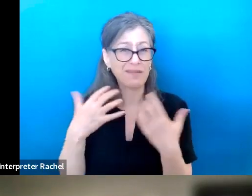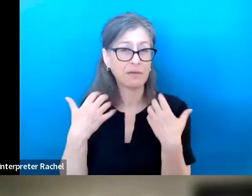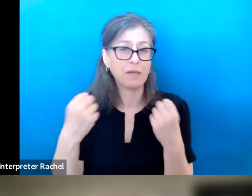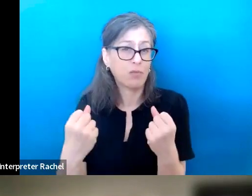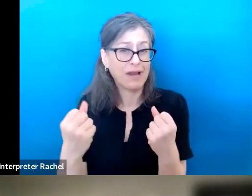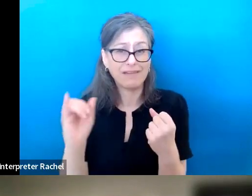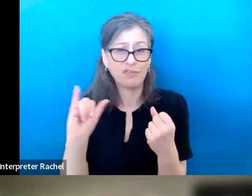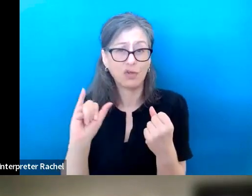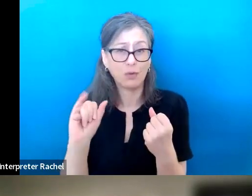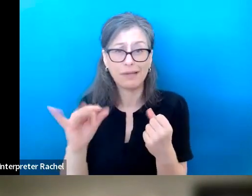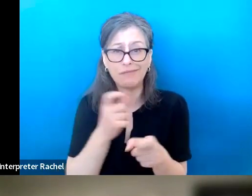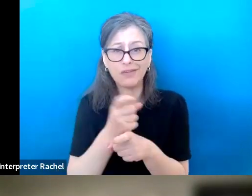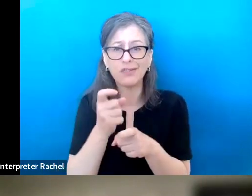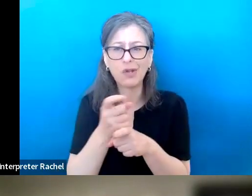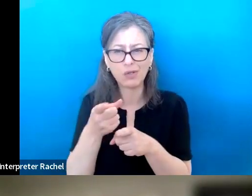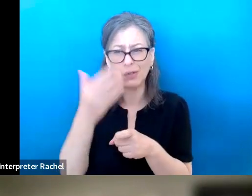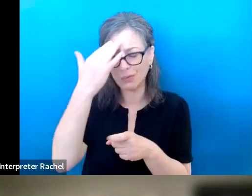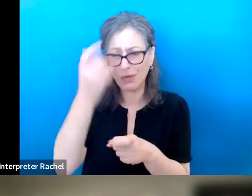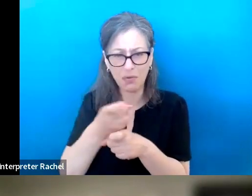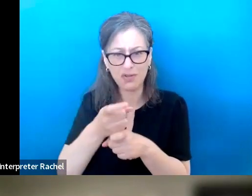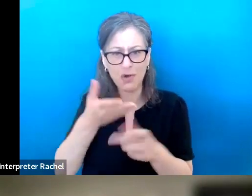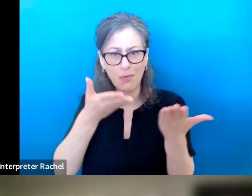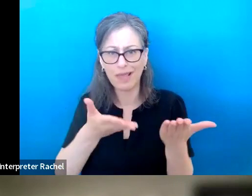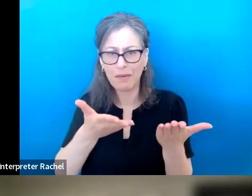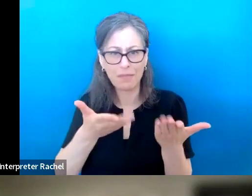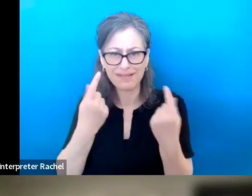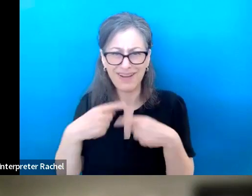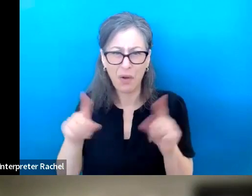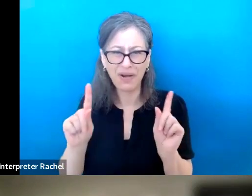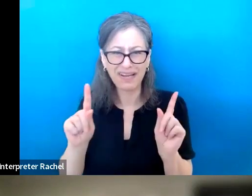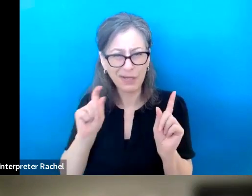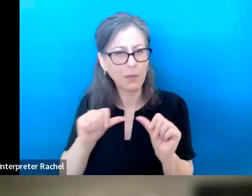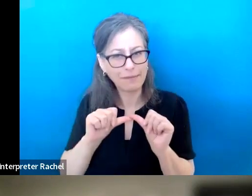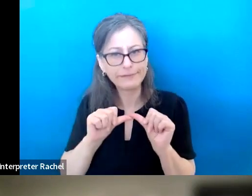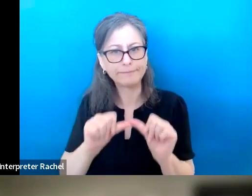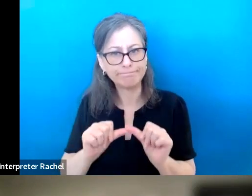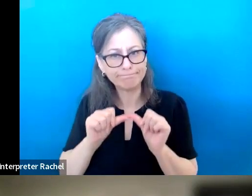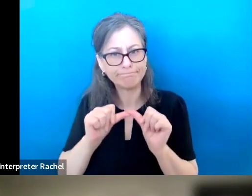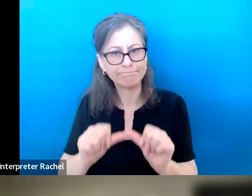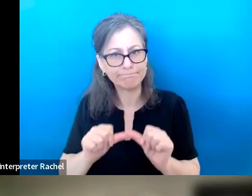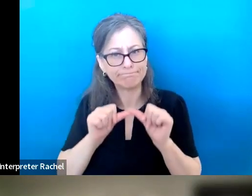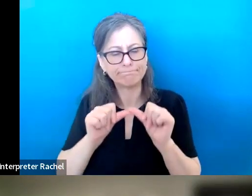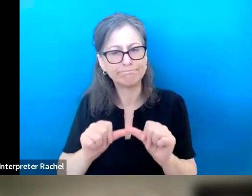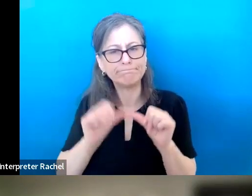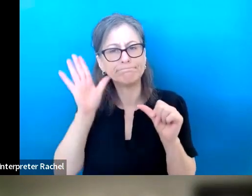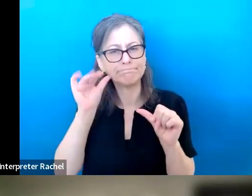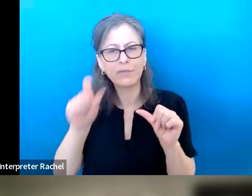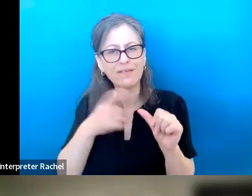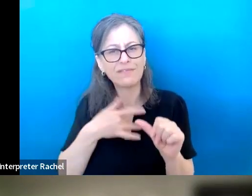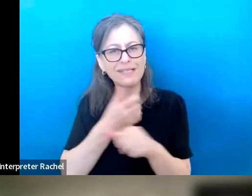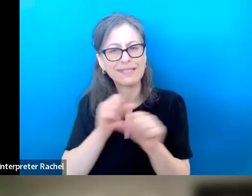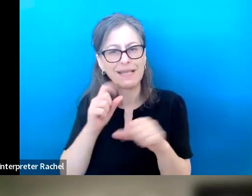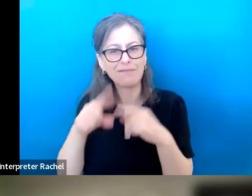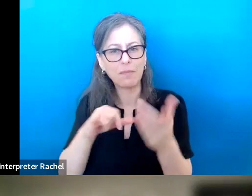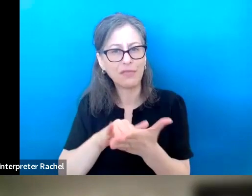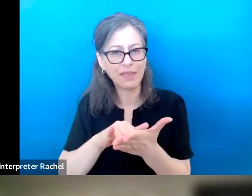because if you know there's a joke there and it's not landing, you've got to keep going in there. And you've got to feel safe about that, and you've got